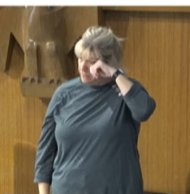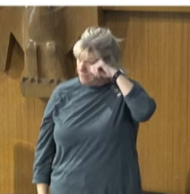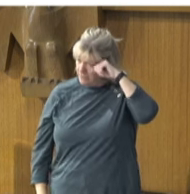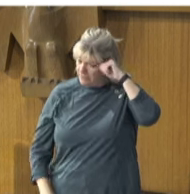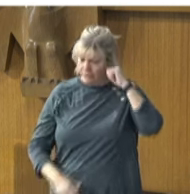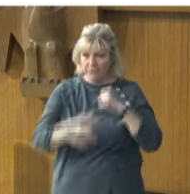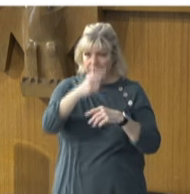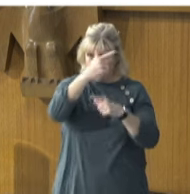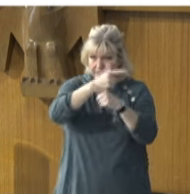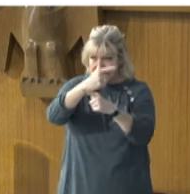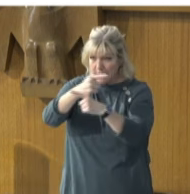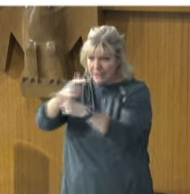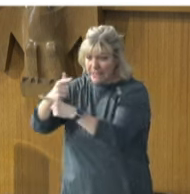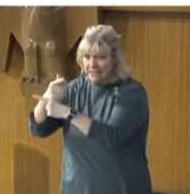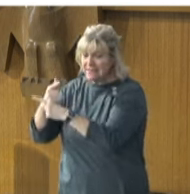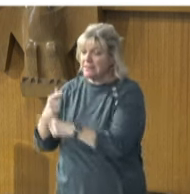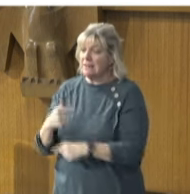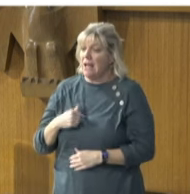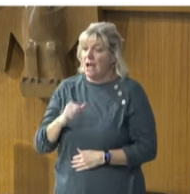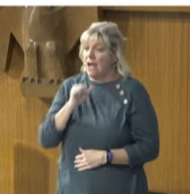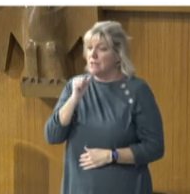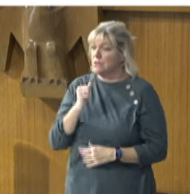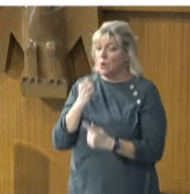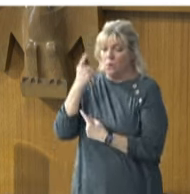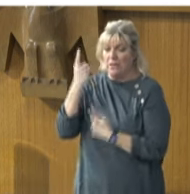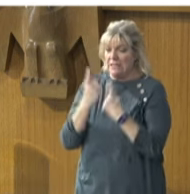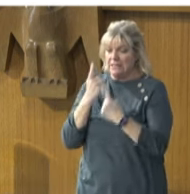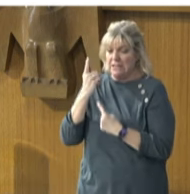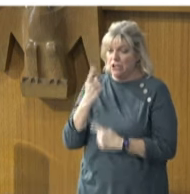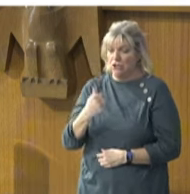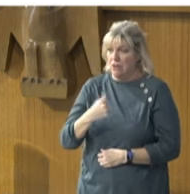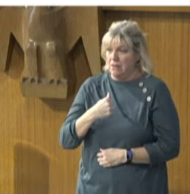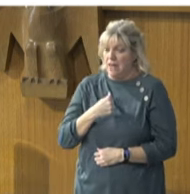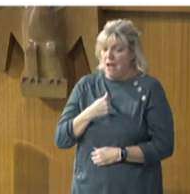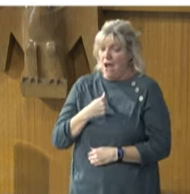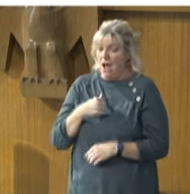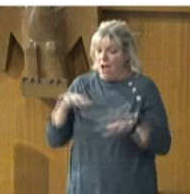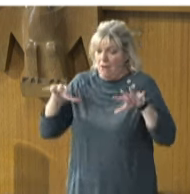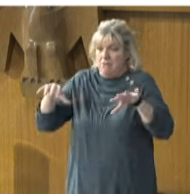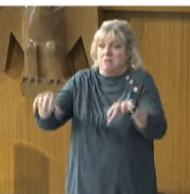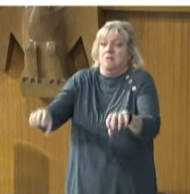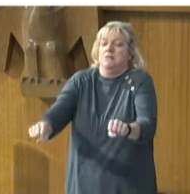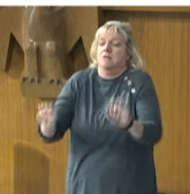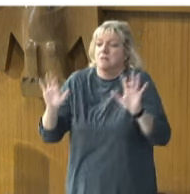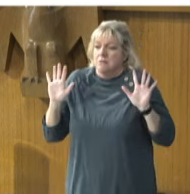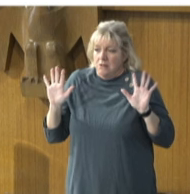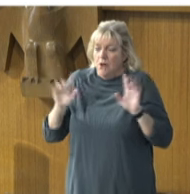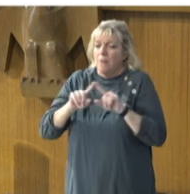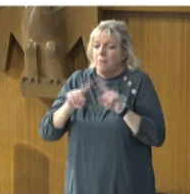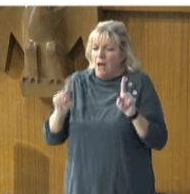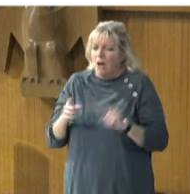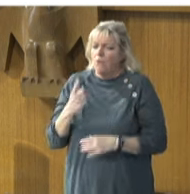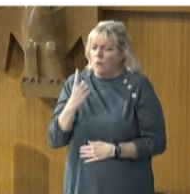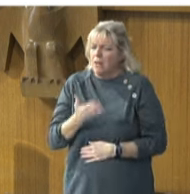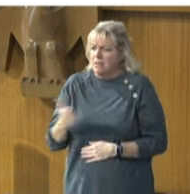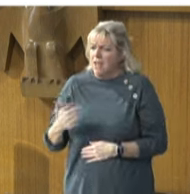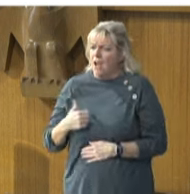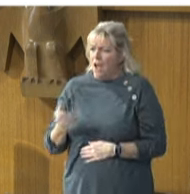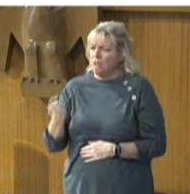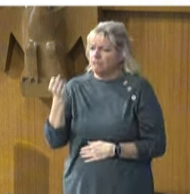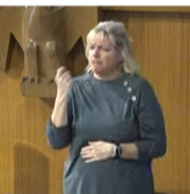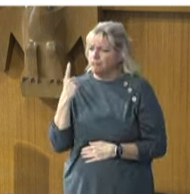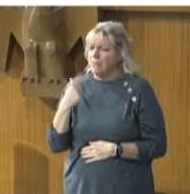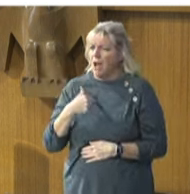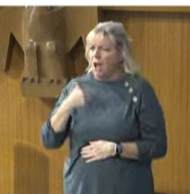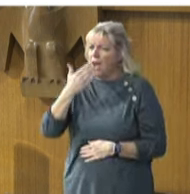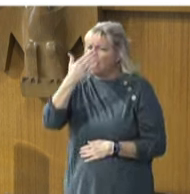Siblings, I do not consider that I have laid hold of it, but one thing I have laid hold of, forgetting what